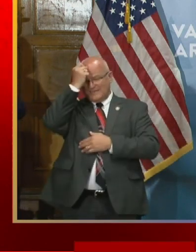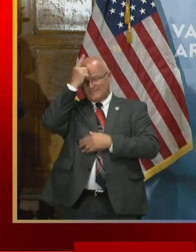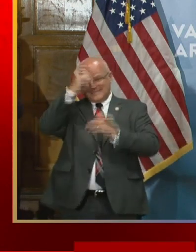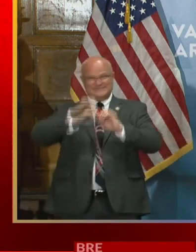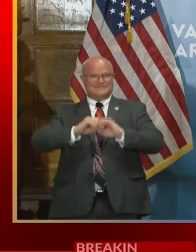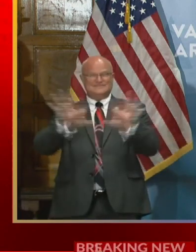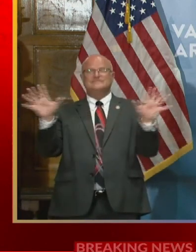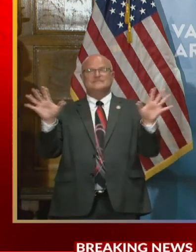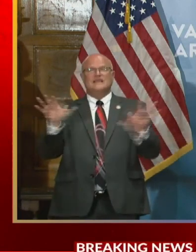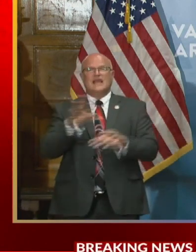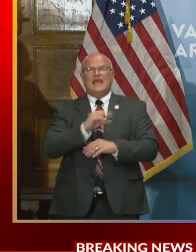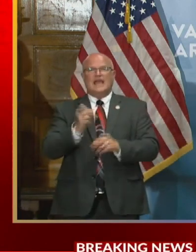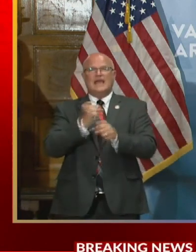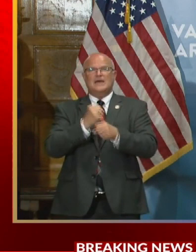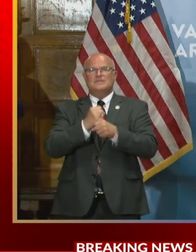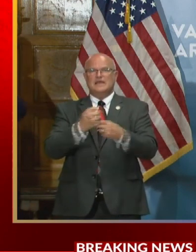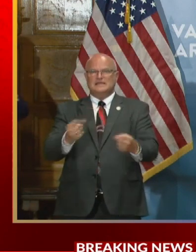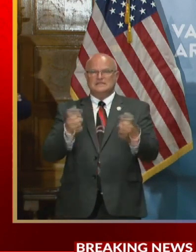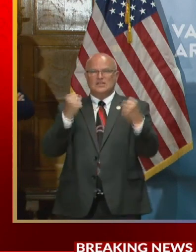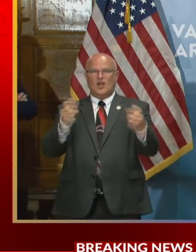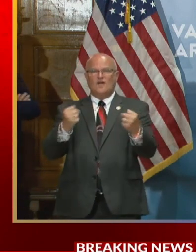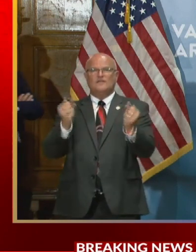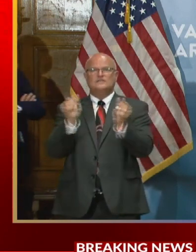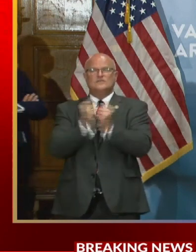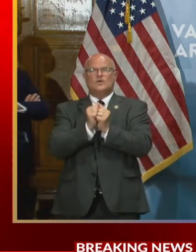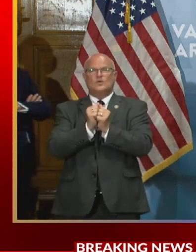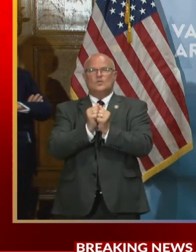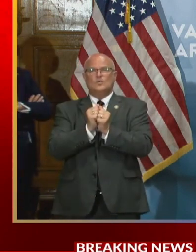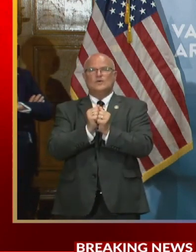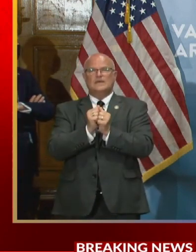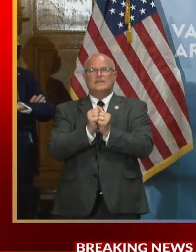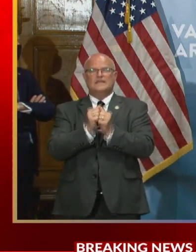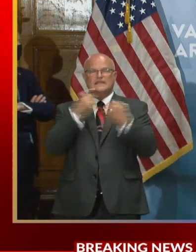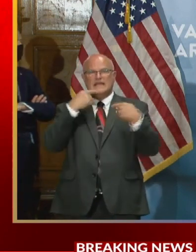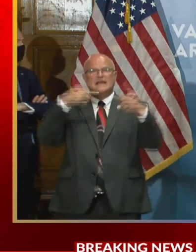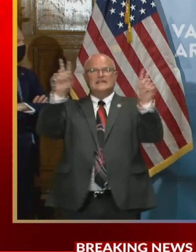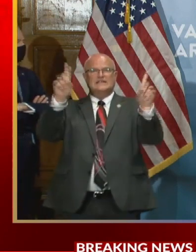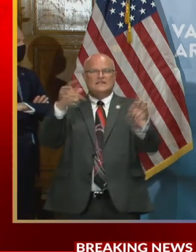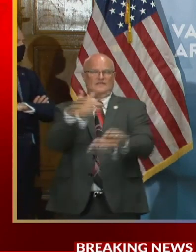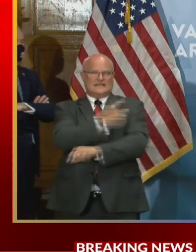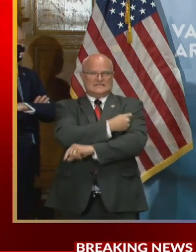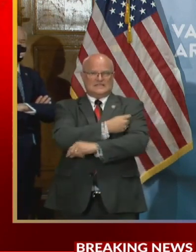understand and create confidence in the efficacy of the vaccine.